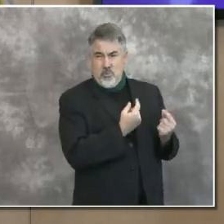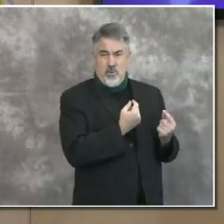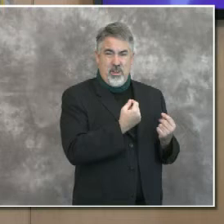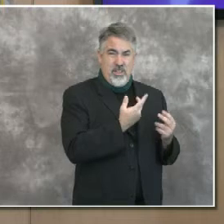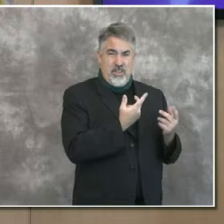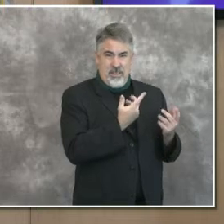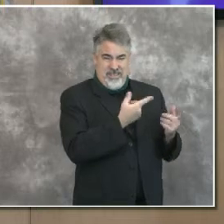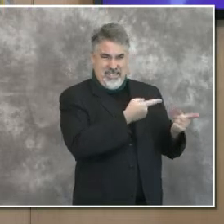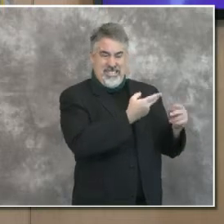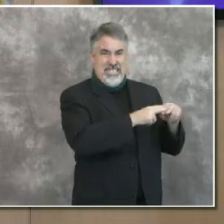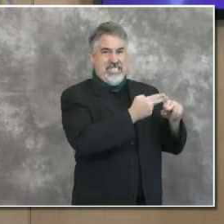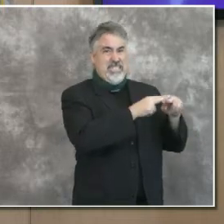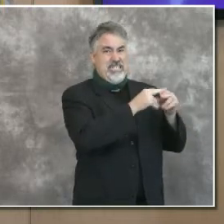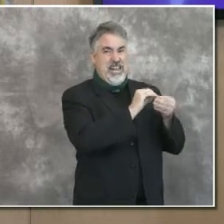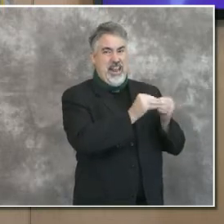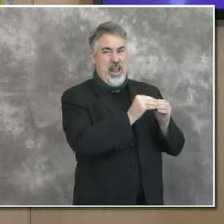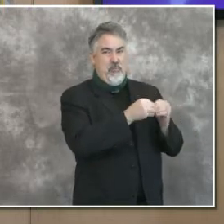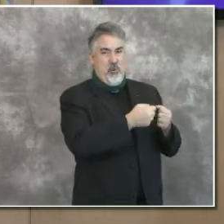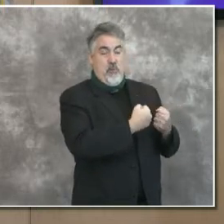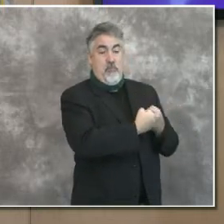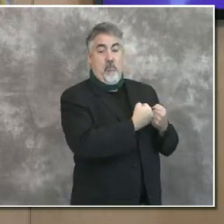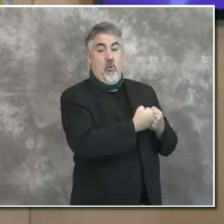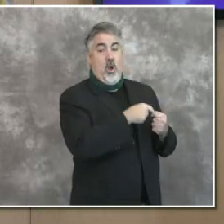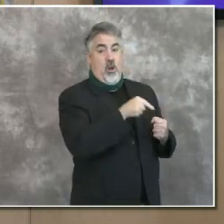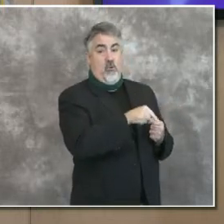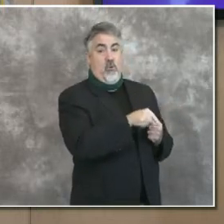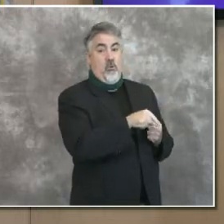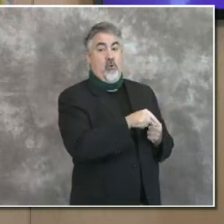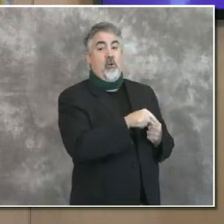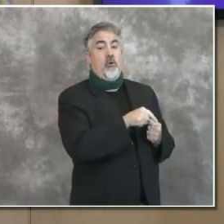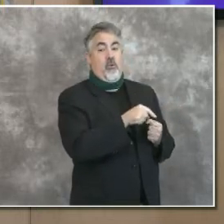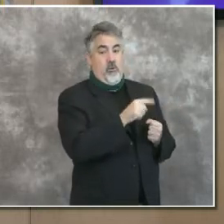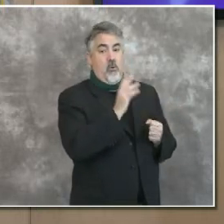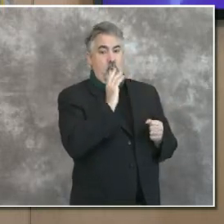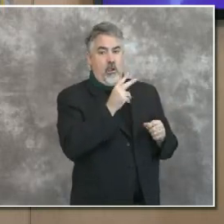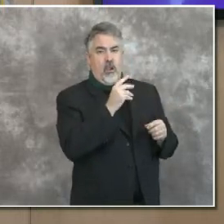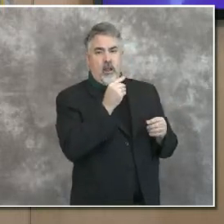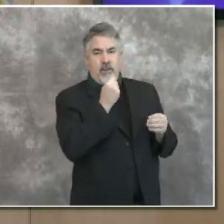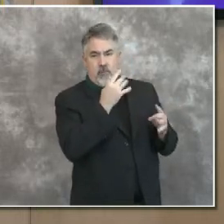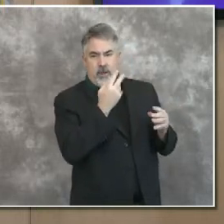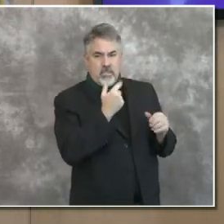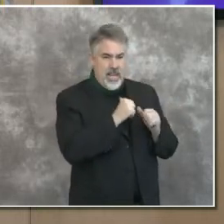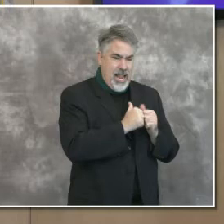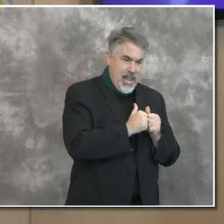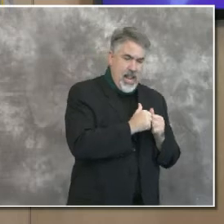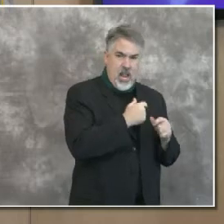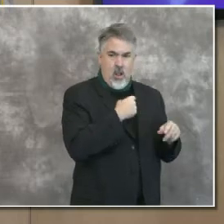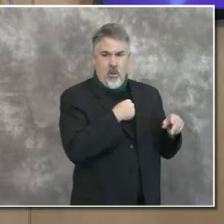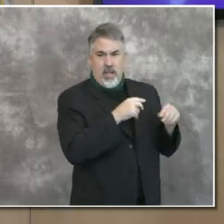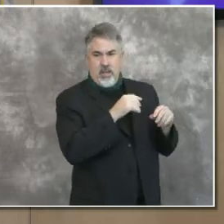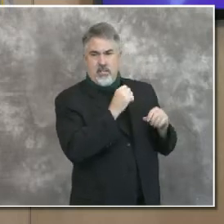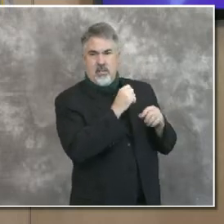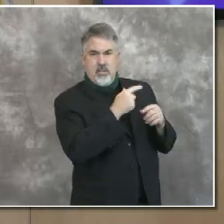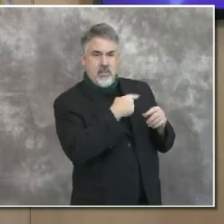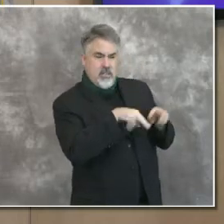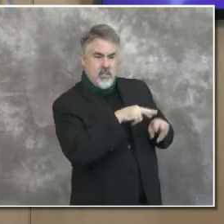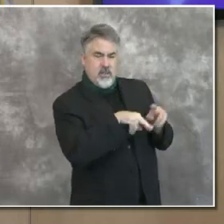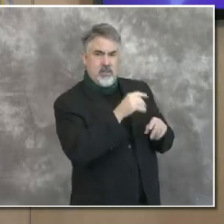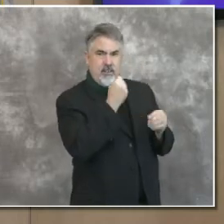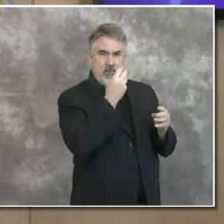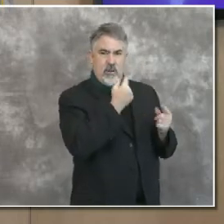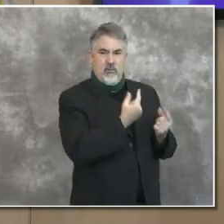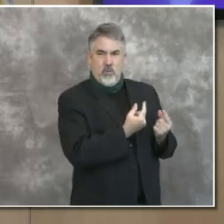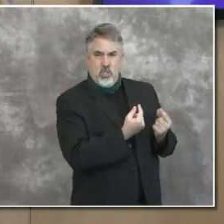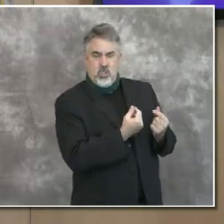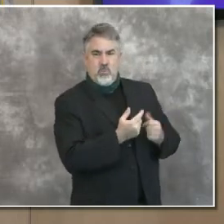Border United Command is continuing to provide information on the southern border. In addition, we are talking